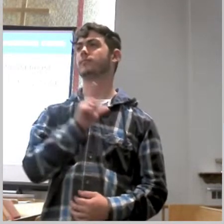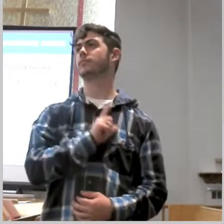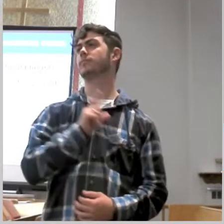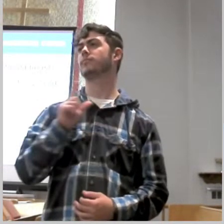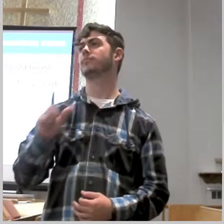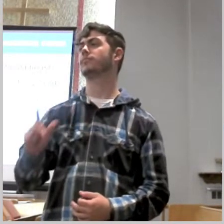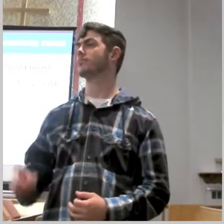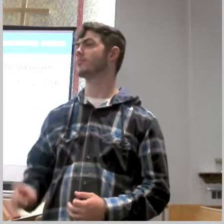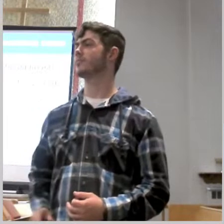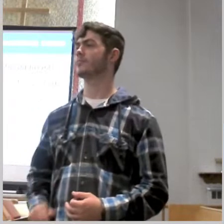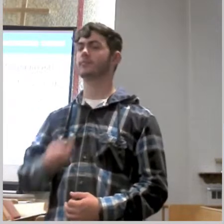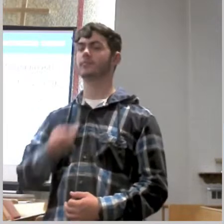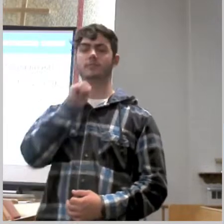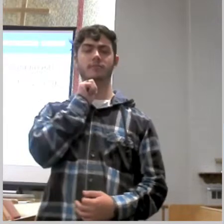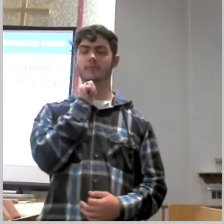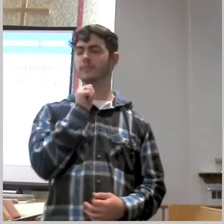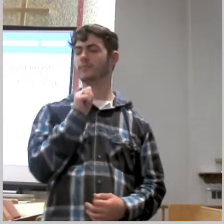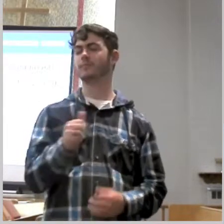pride.